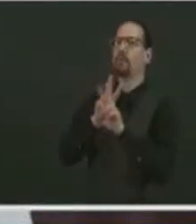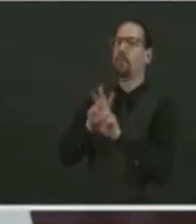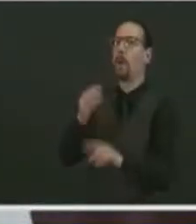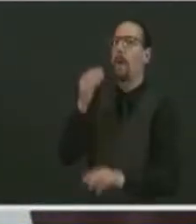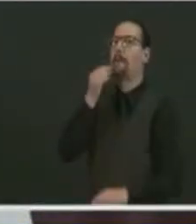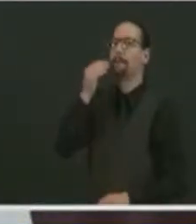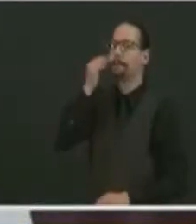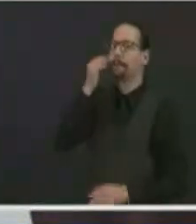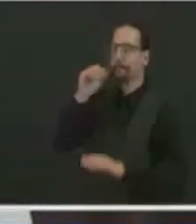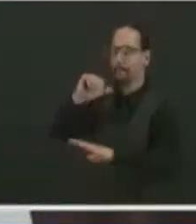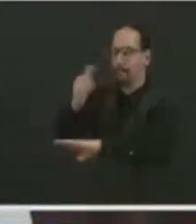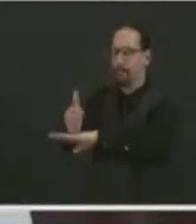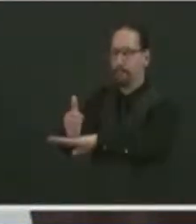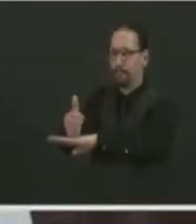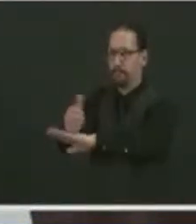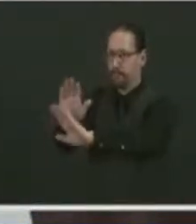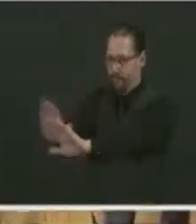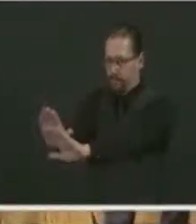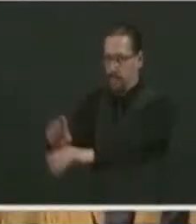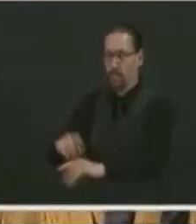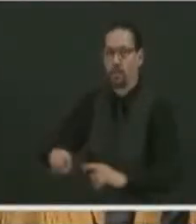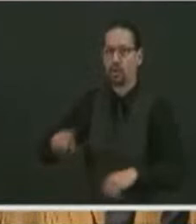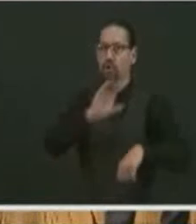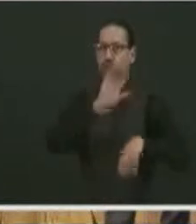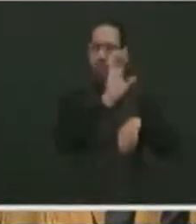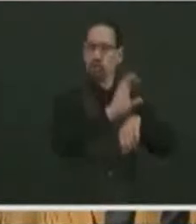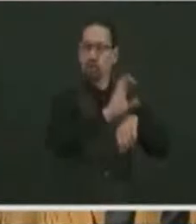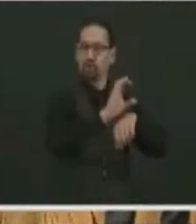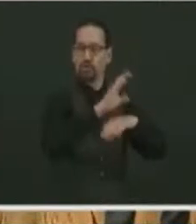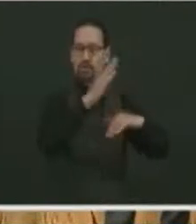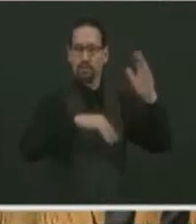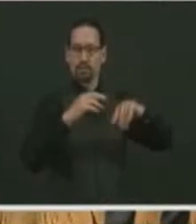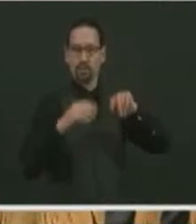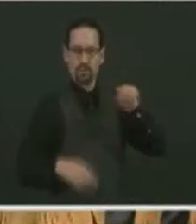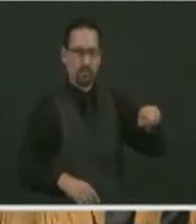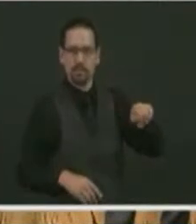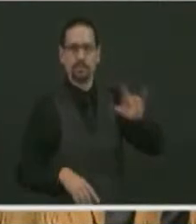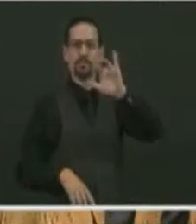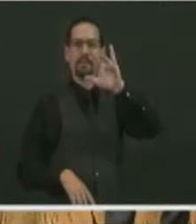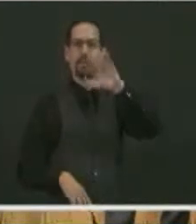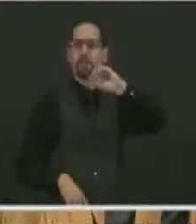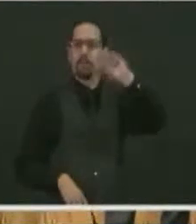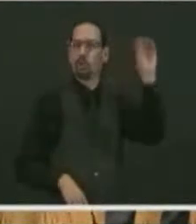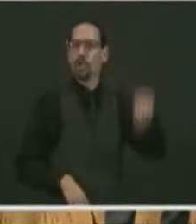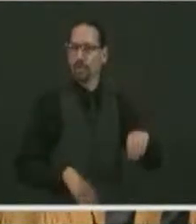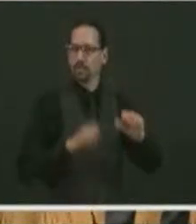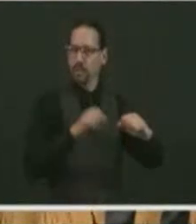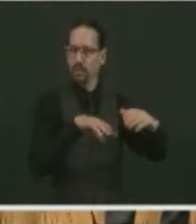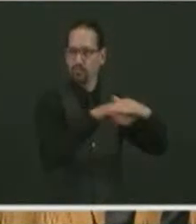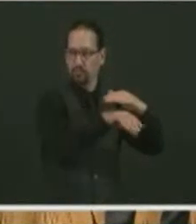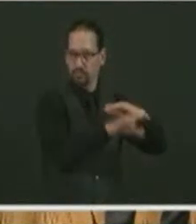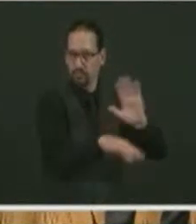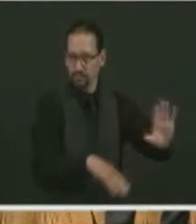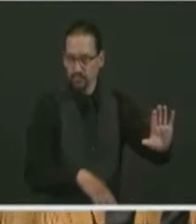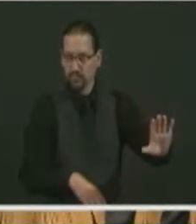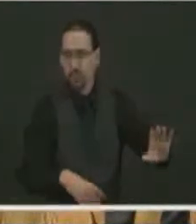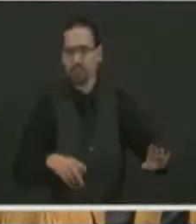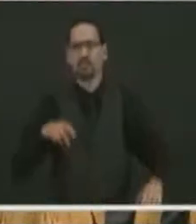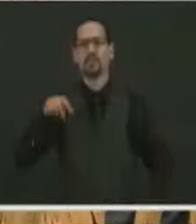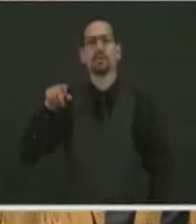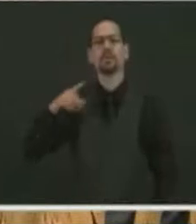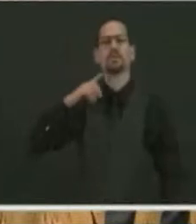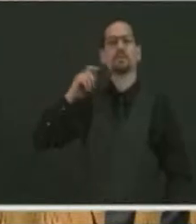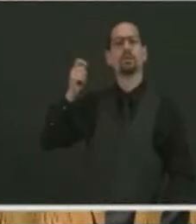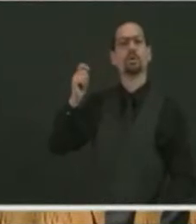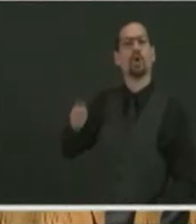synagogue, 25%. And Governor, could you just touch on Judge Flanders seems to be intimating about a potential lawsuit